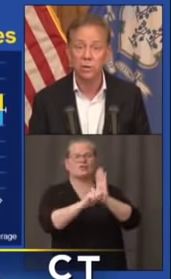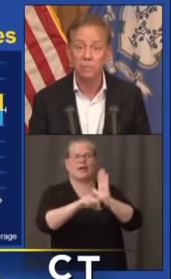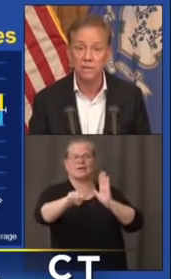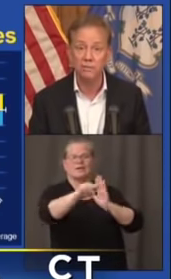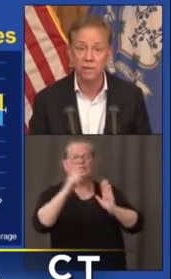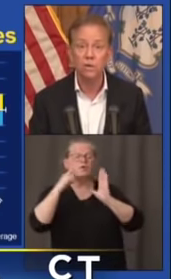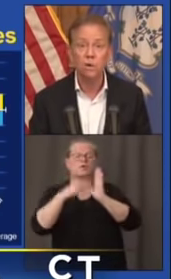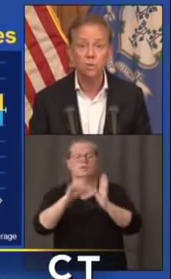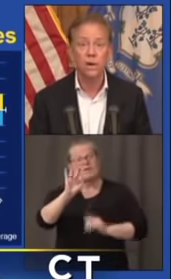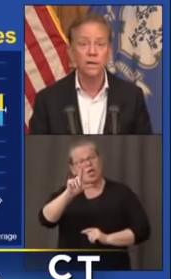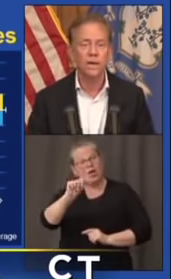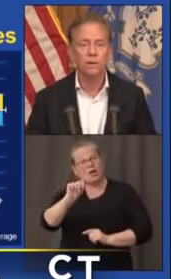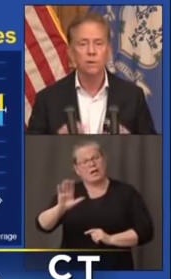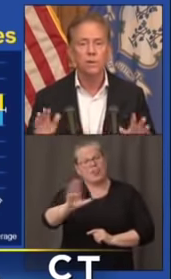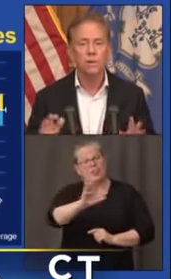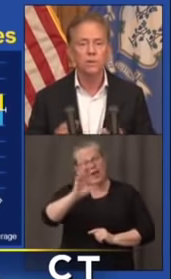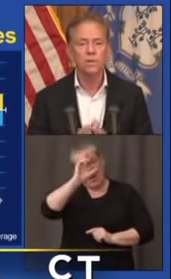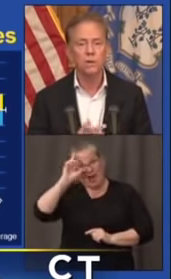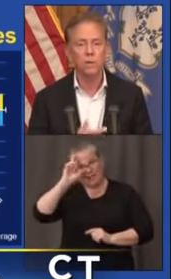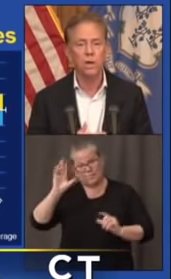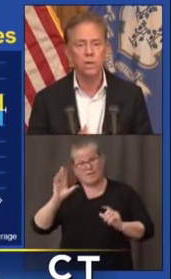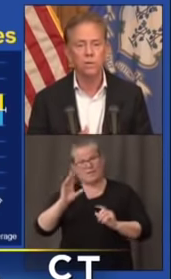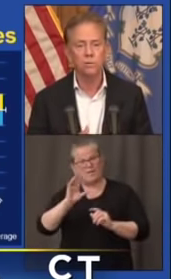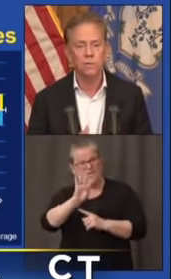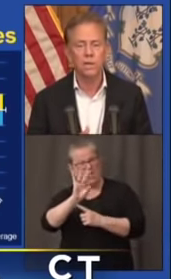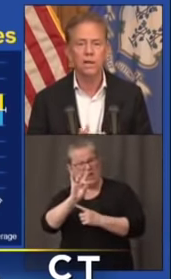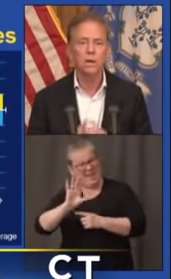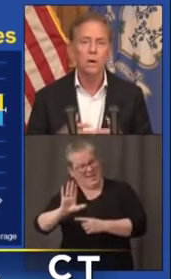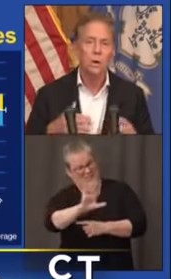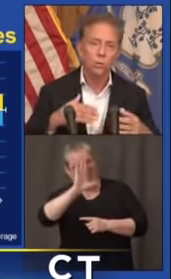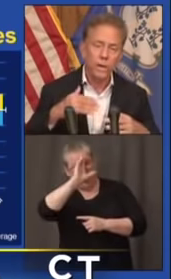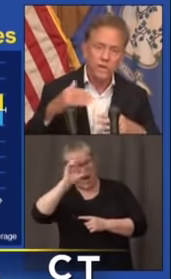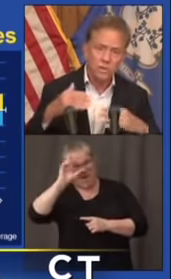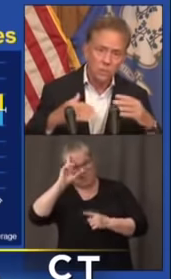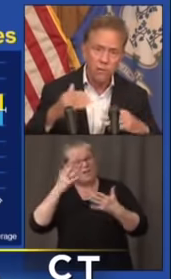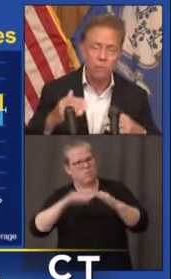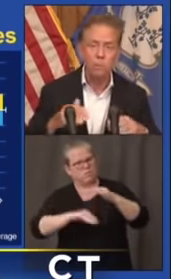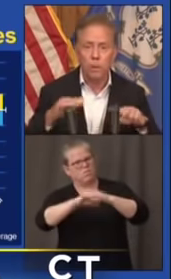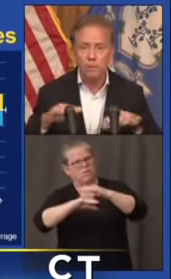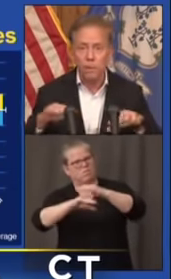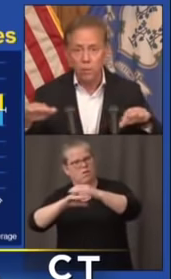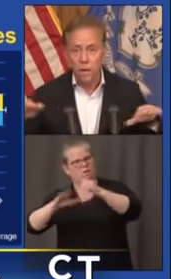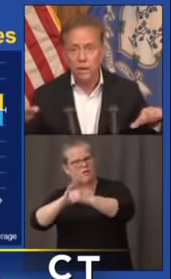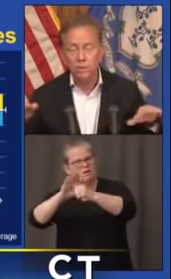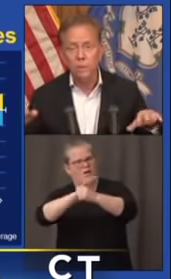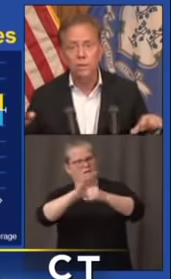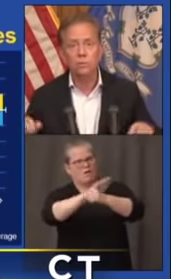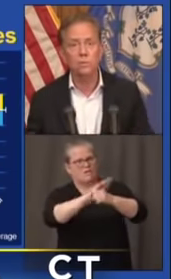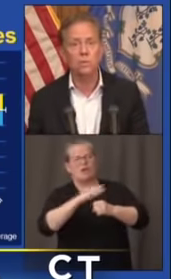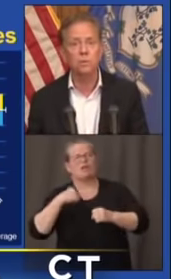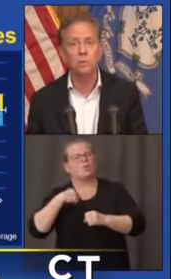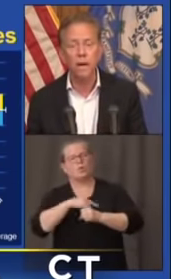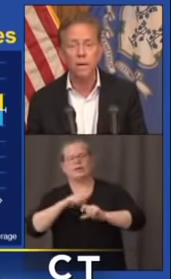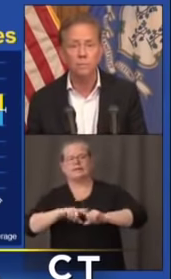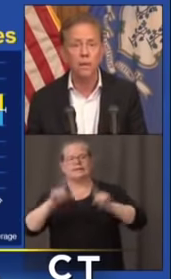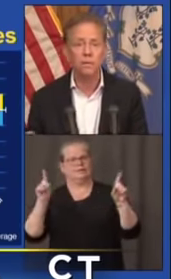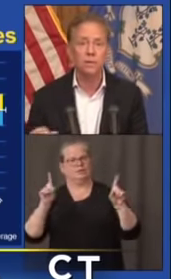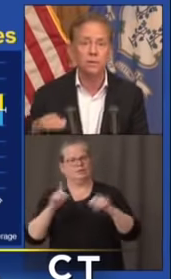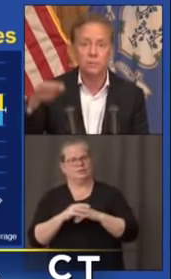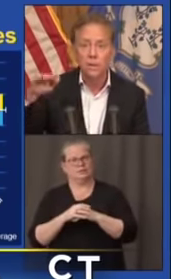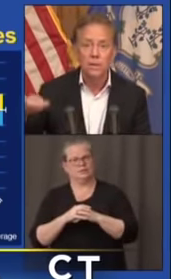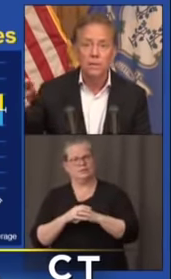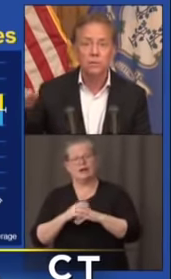near capacity right now. You're going to see we're not close to that. The reason we're bumping around is because we're near the bottom,